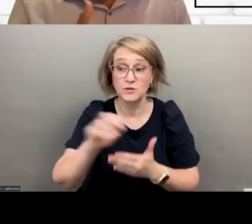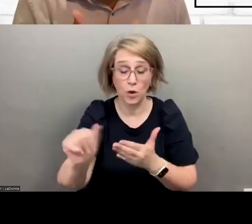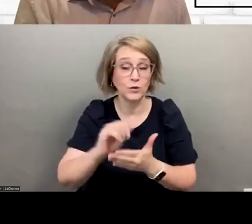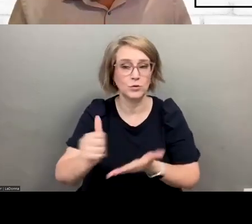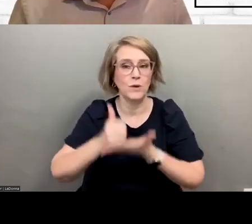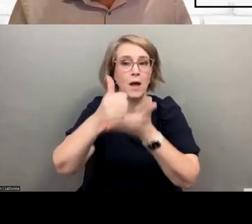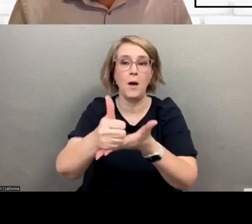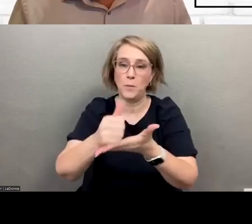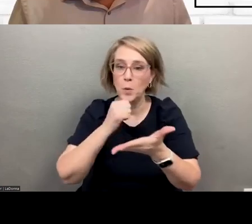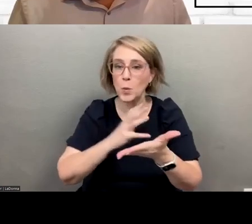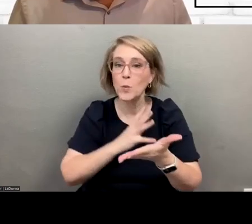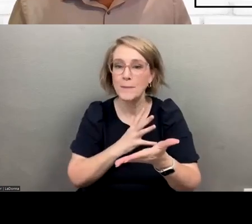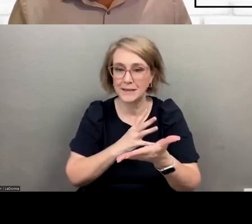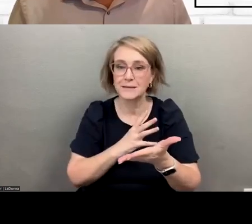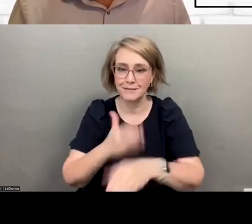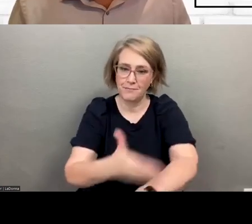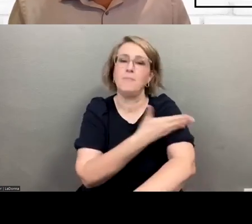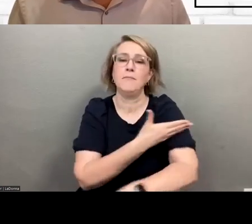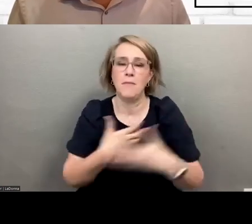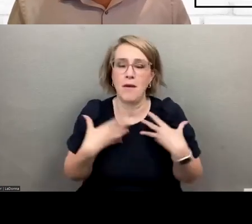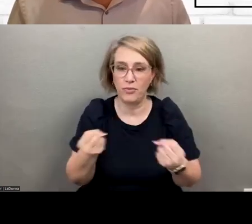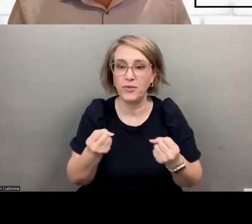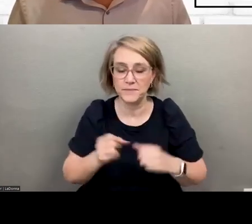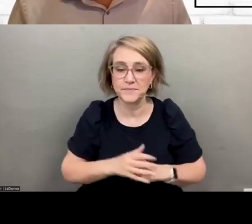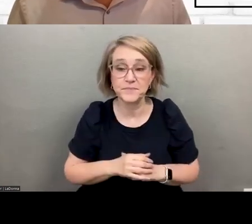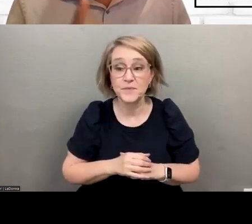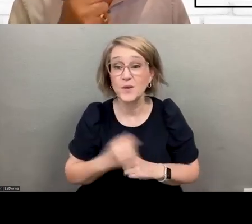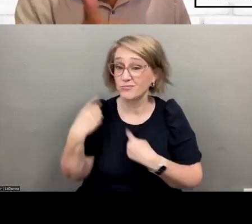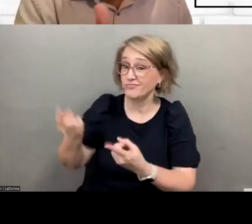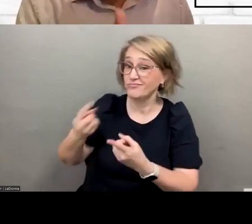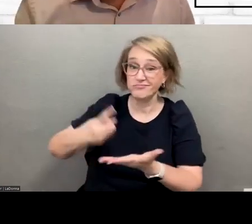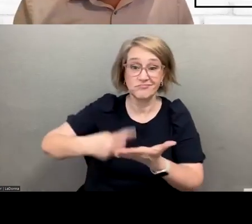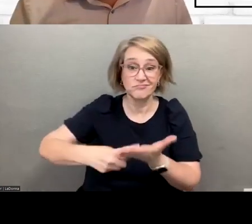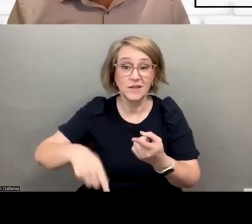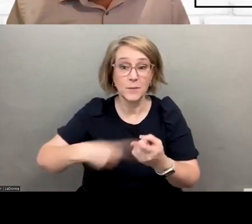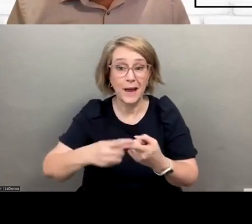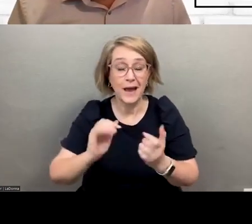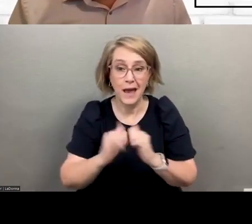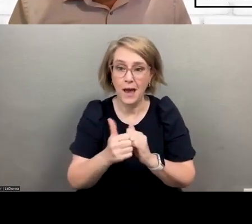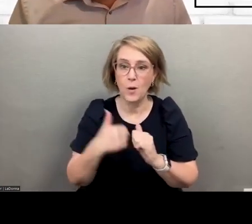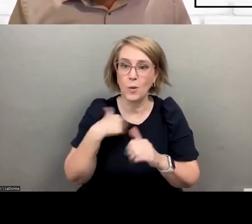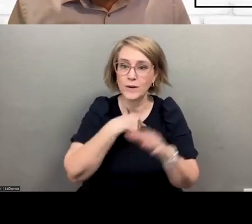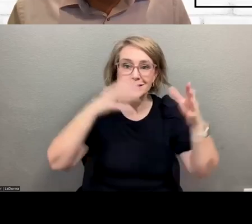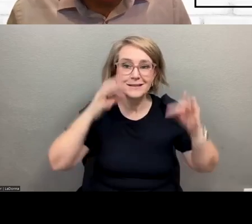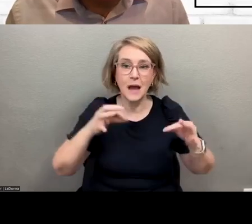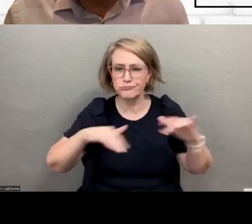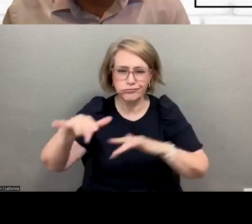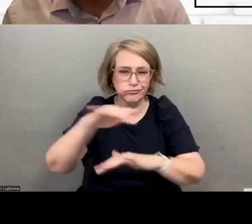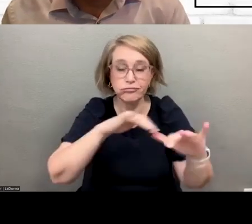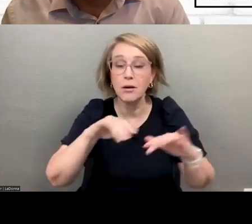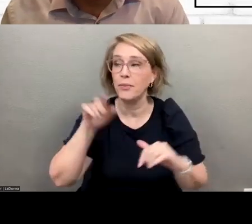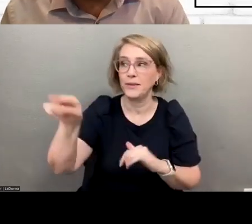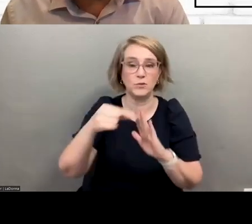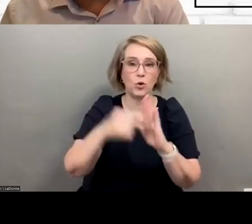talking on women and maternal health to ensure that we are moving in the right direction. So please feel free to check this article out,